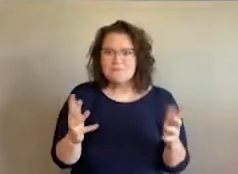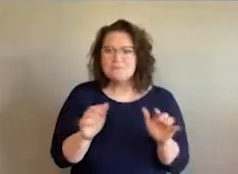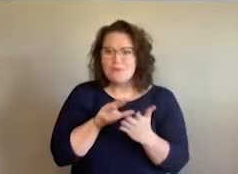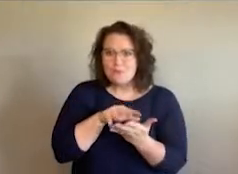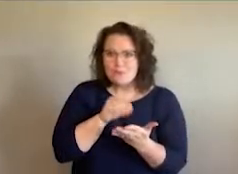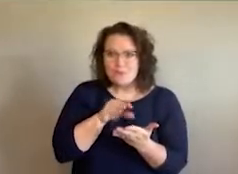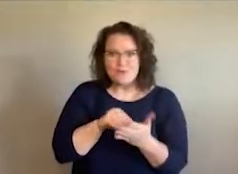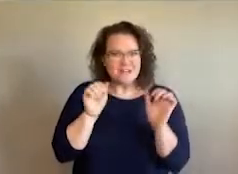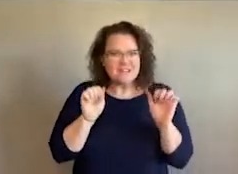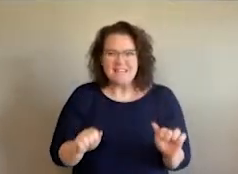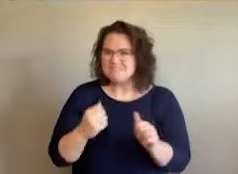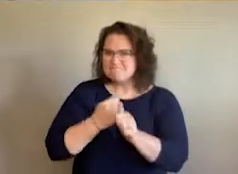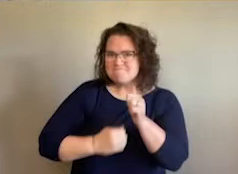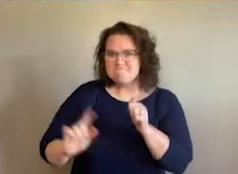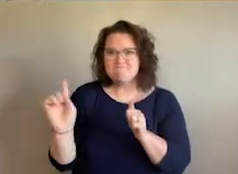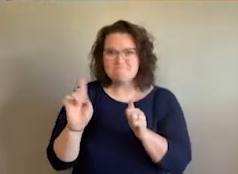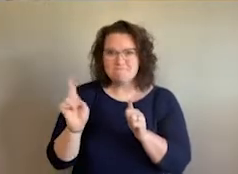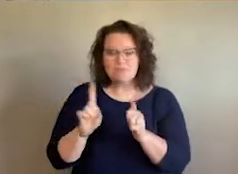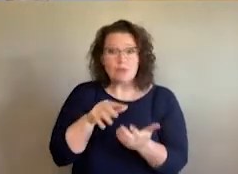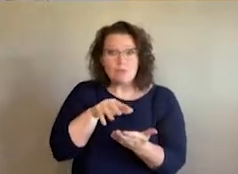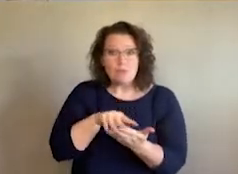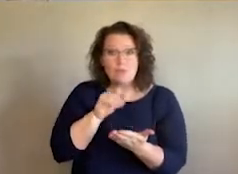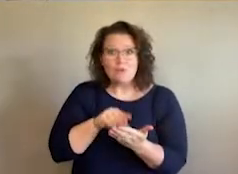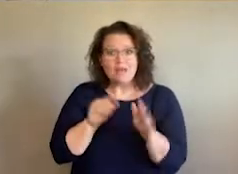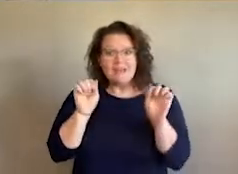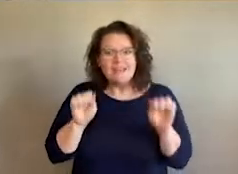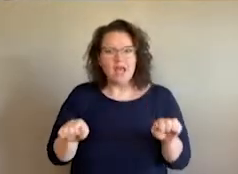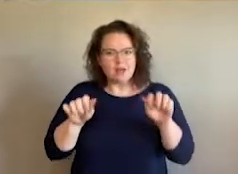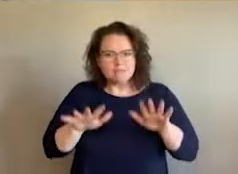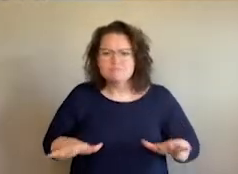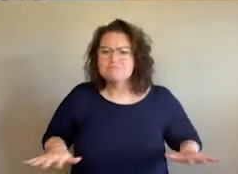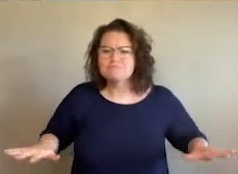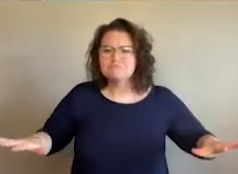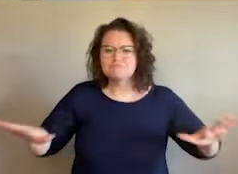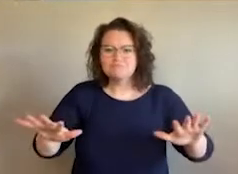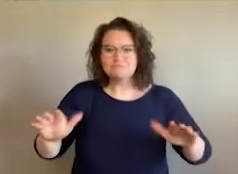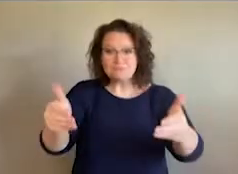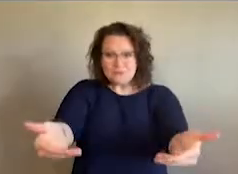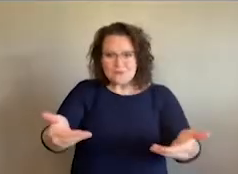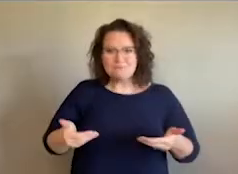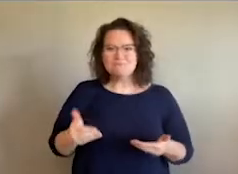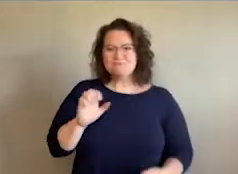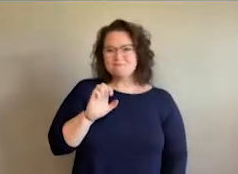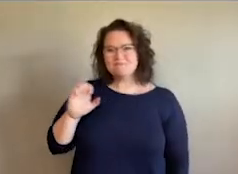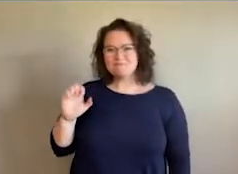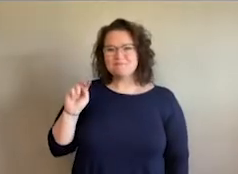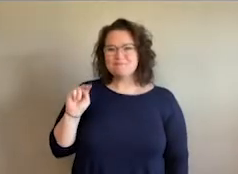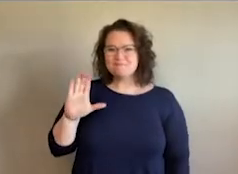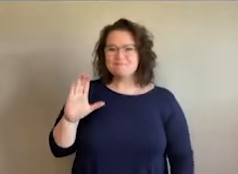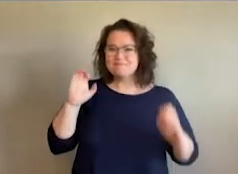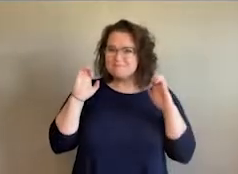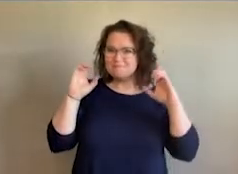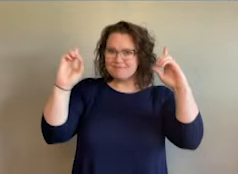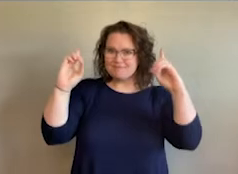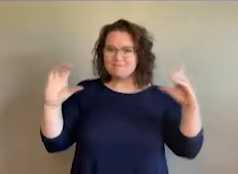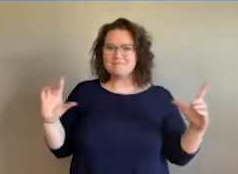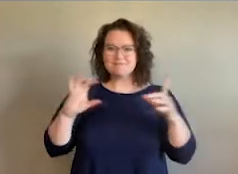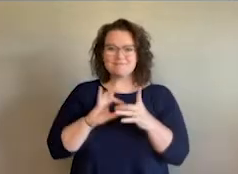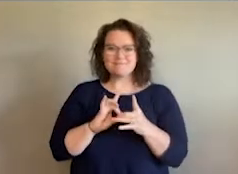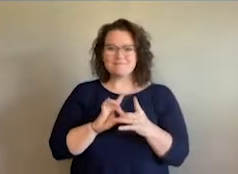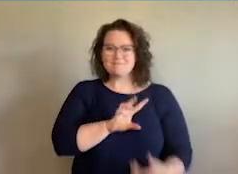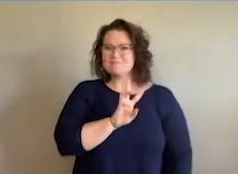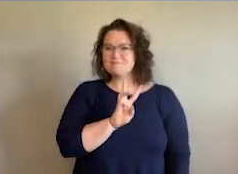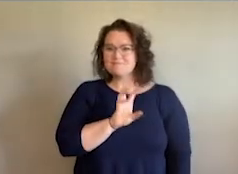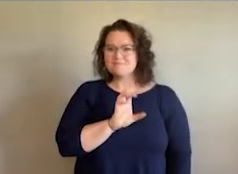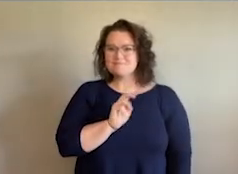can happen anywhere. In fact, learning can happen everywhere. Welcome to Eastern Carolina Education Connection,